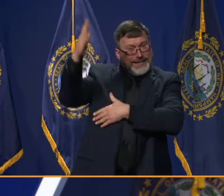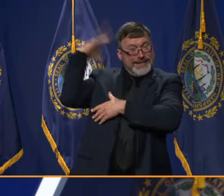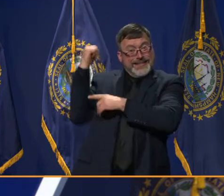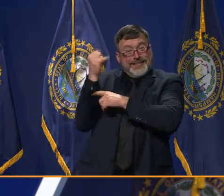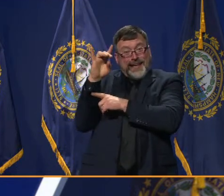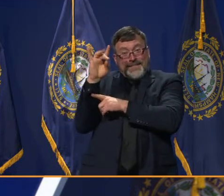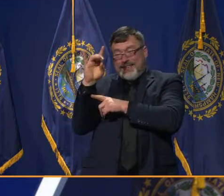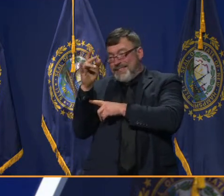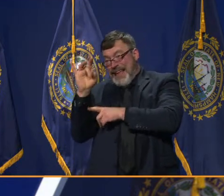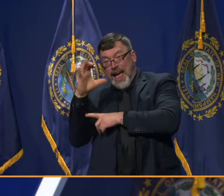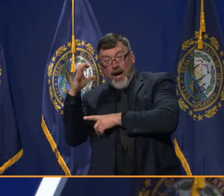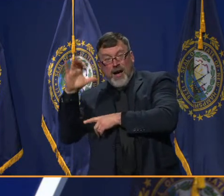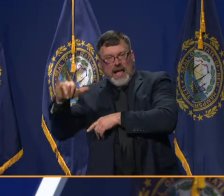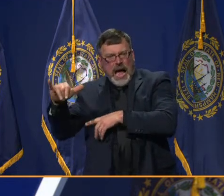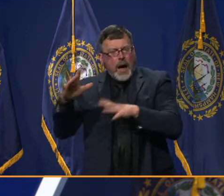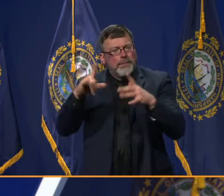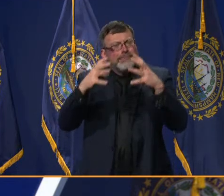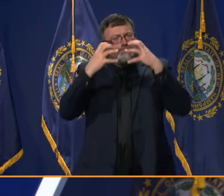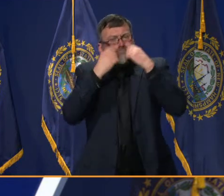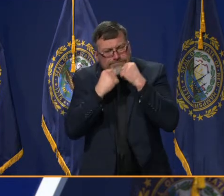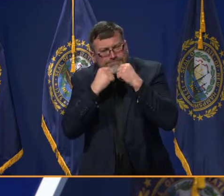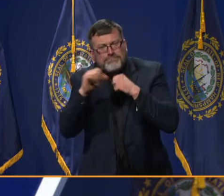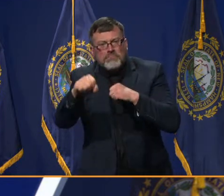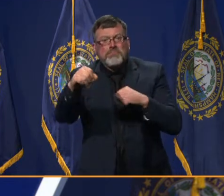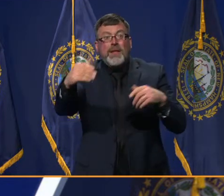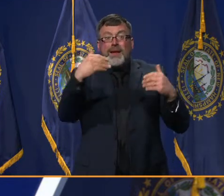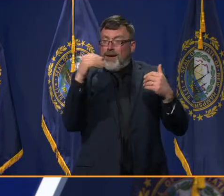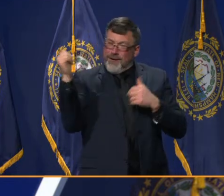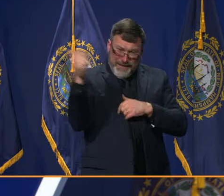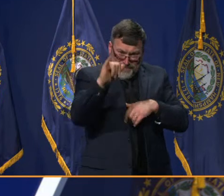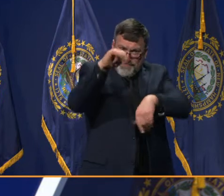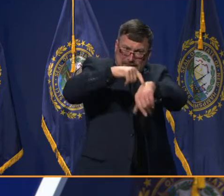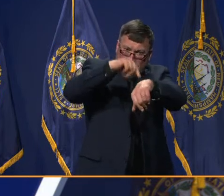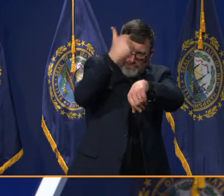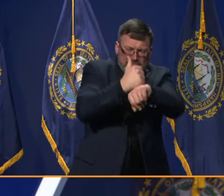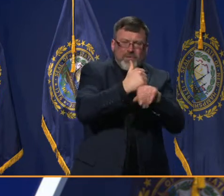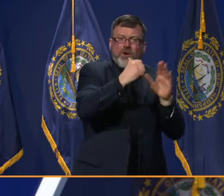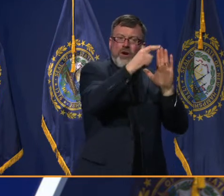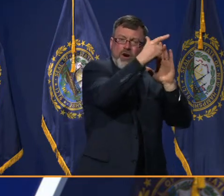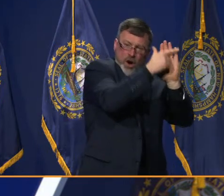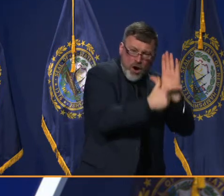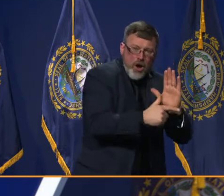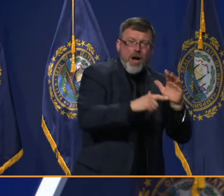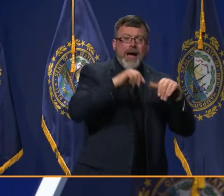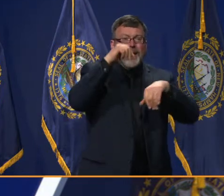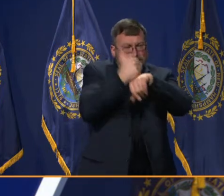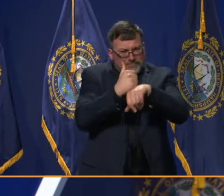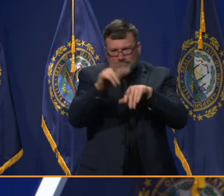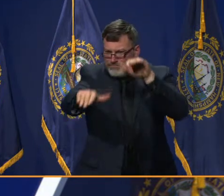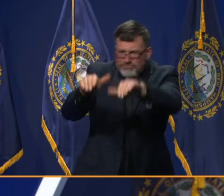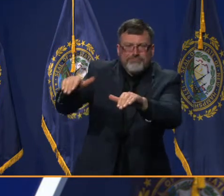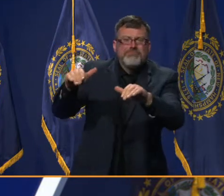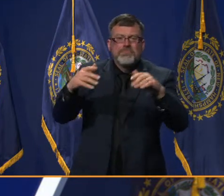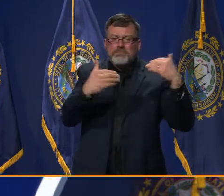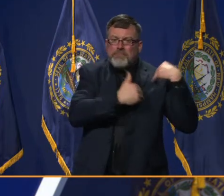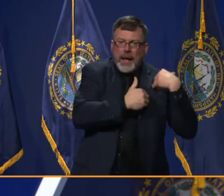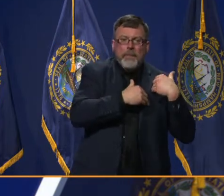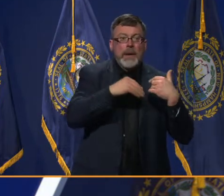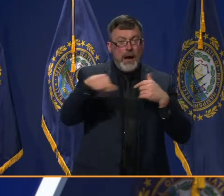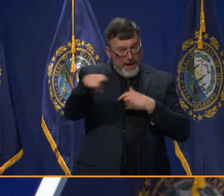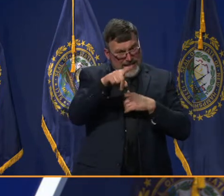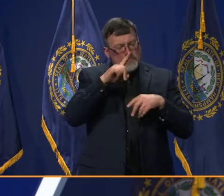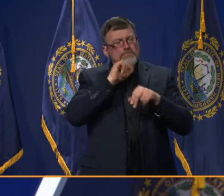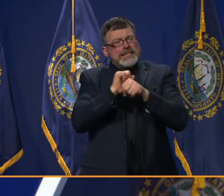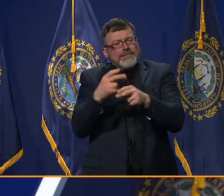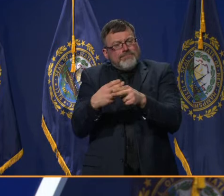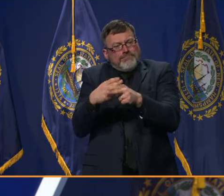laws and rules just like everybody else, and they often asked individuals to make temporary sacrifices for the good of the preservation of